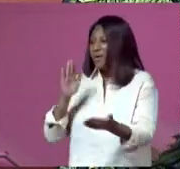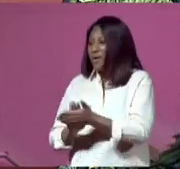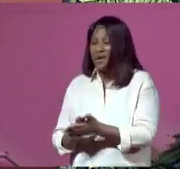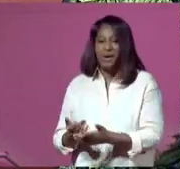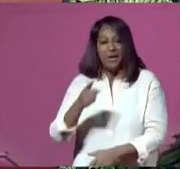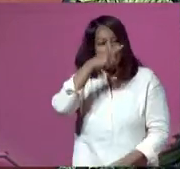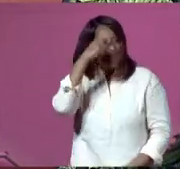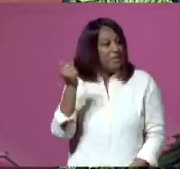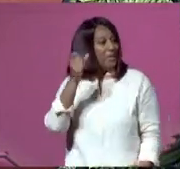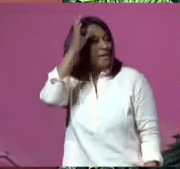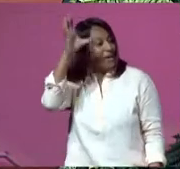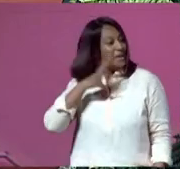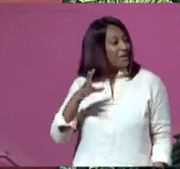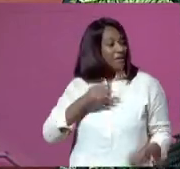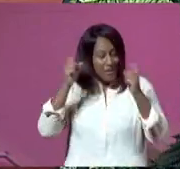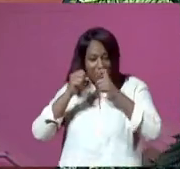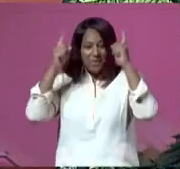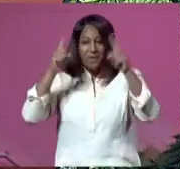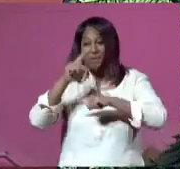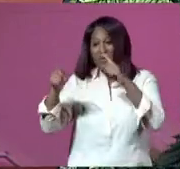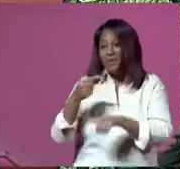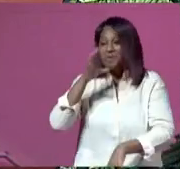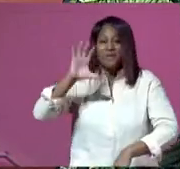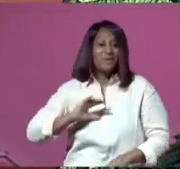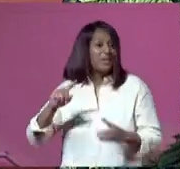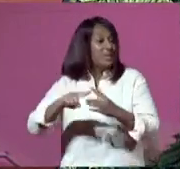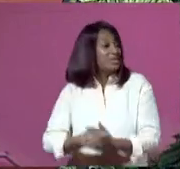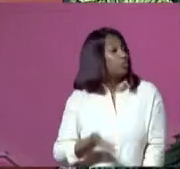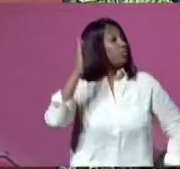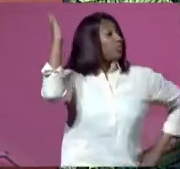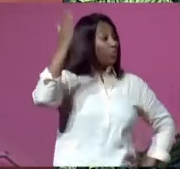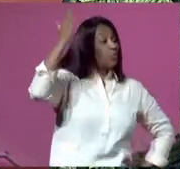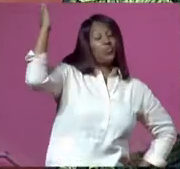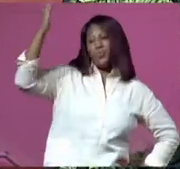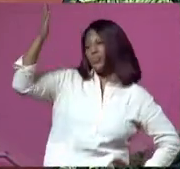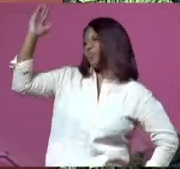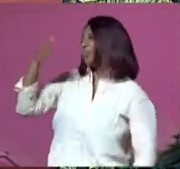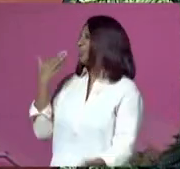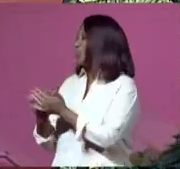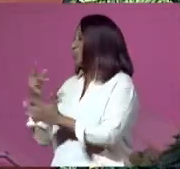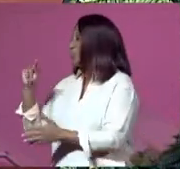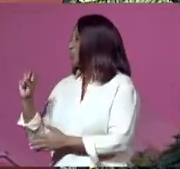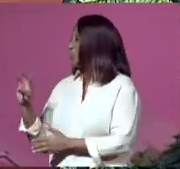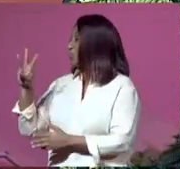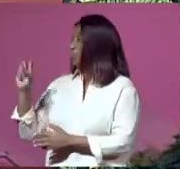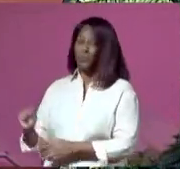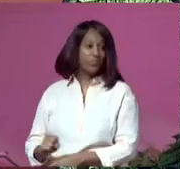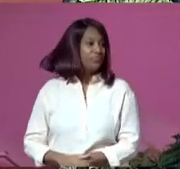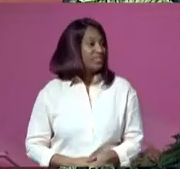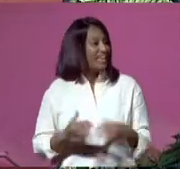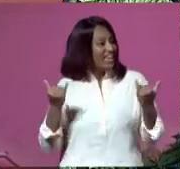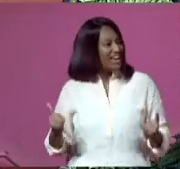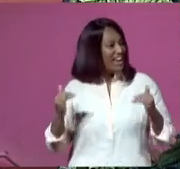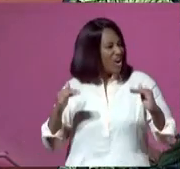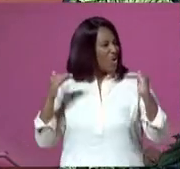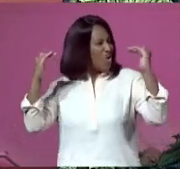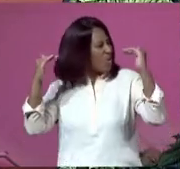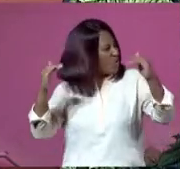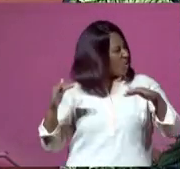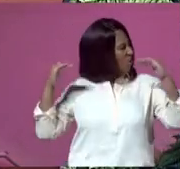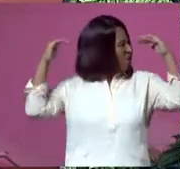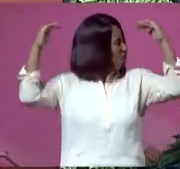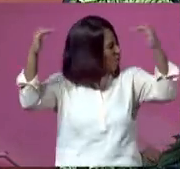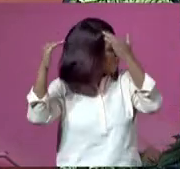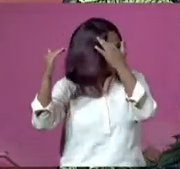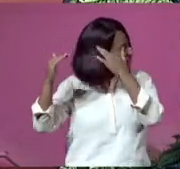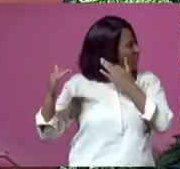Black men were surprised when women started preaching the gospel and went from the kitchen with oil to the